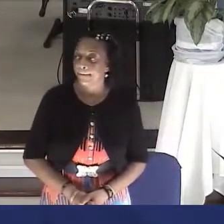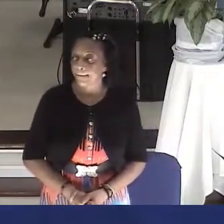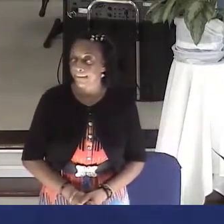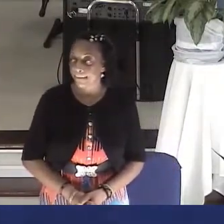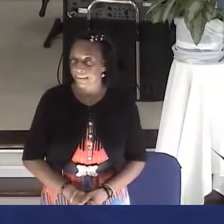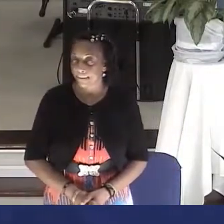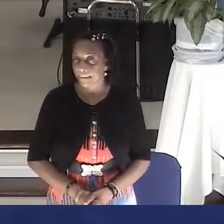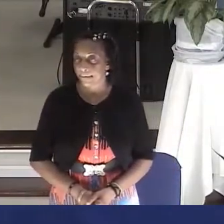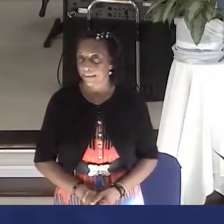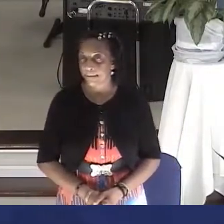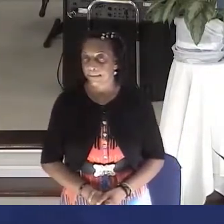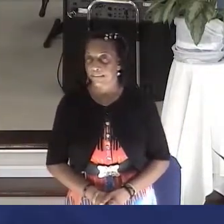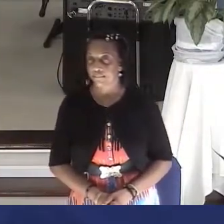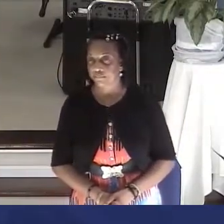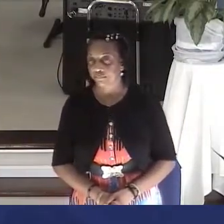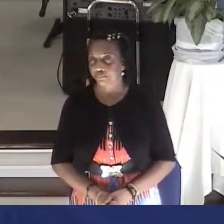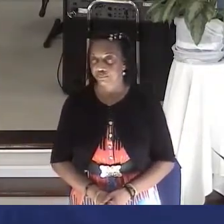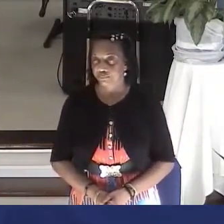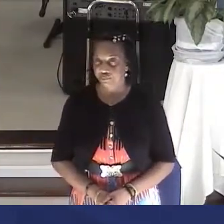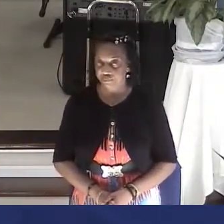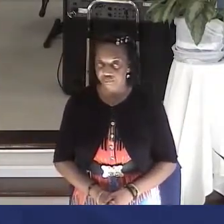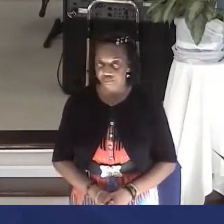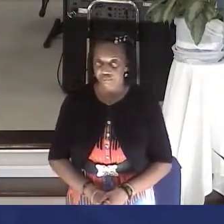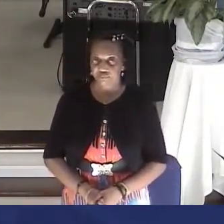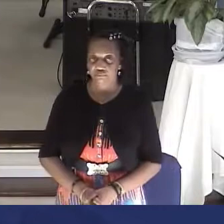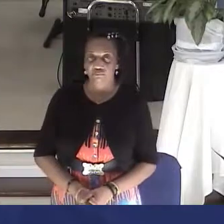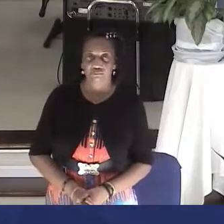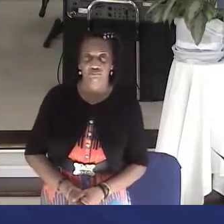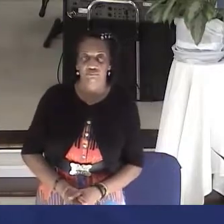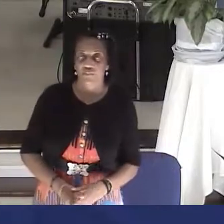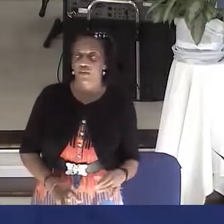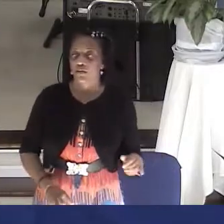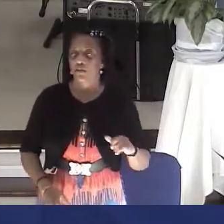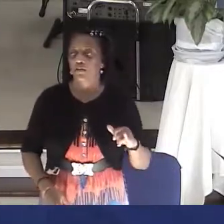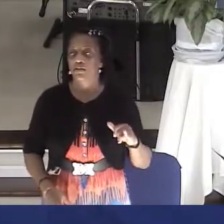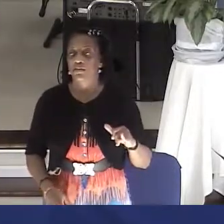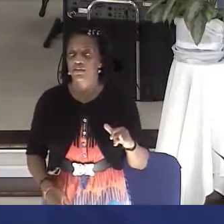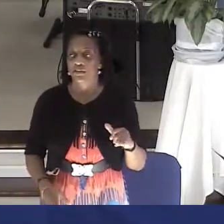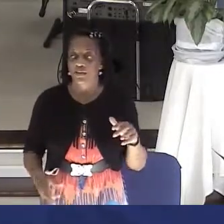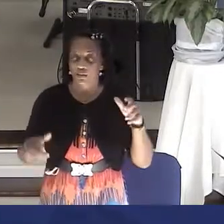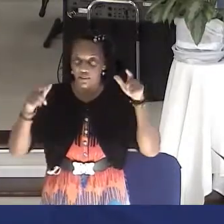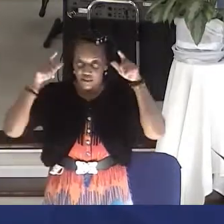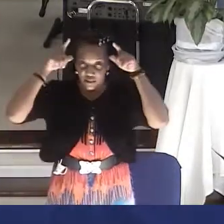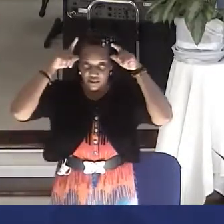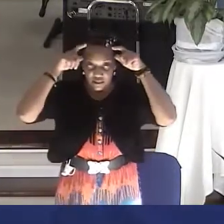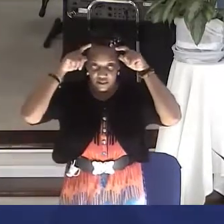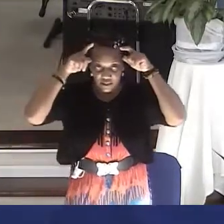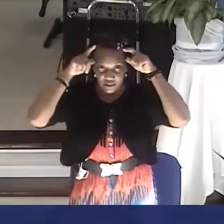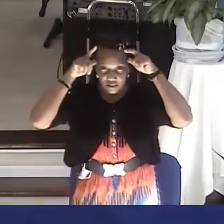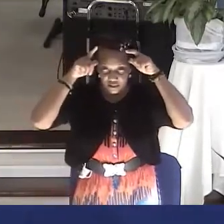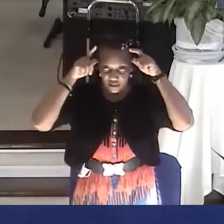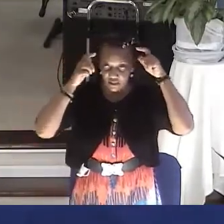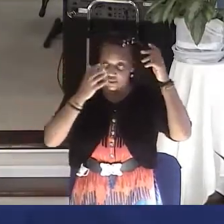Hallelujah. As the deer pants for the water, so my soul pants for the living God.